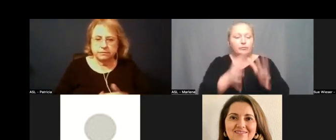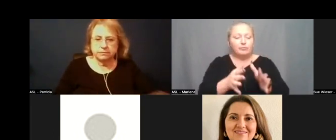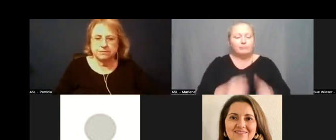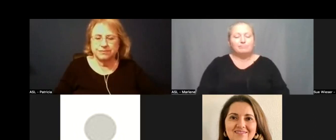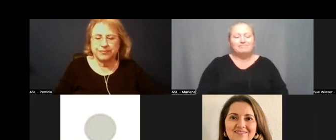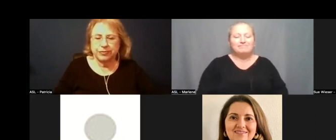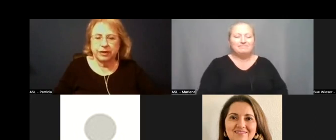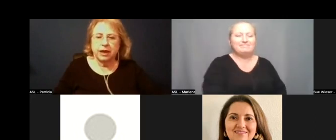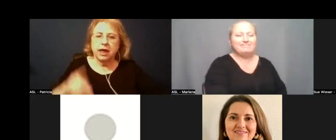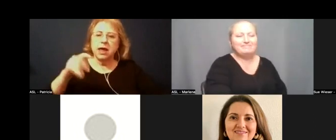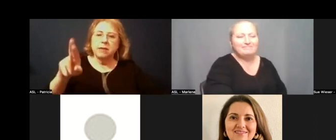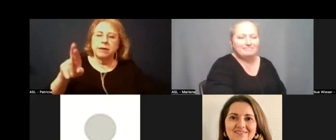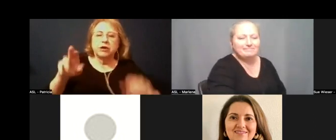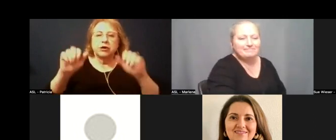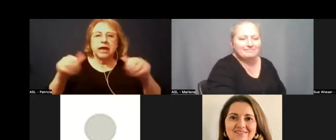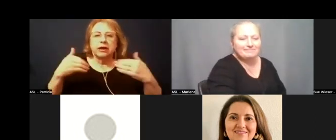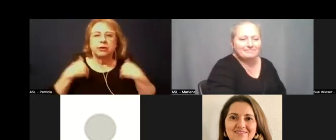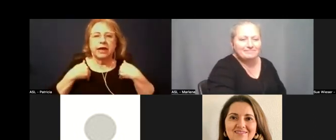Peter can we go to public comment on this item.